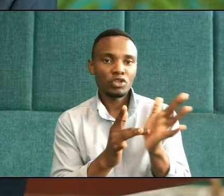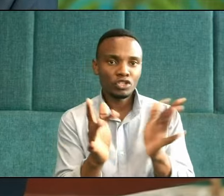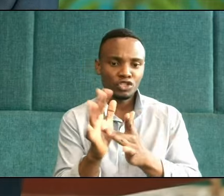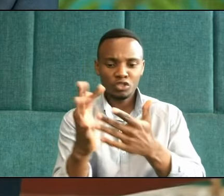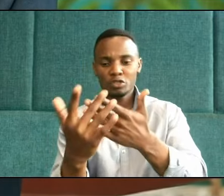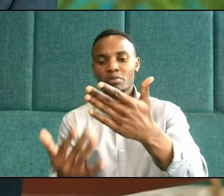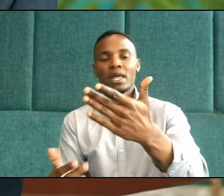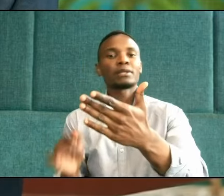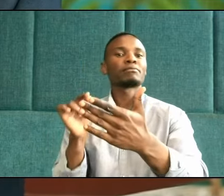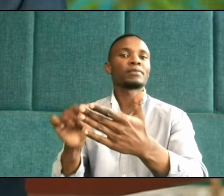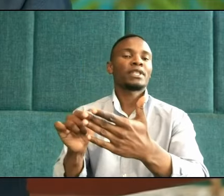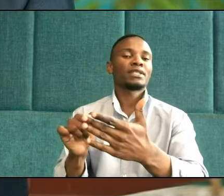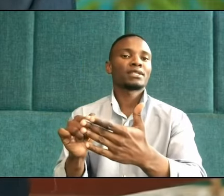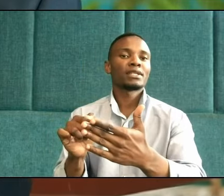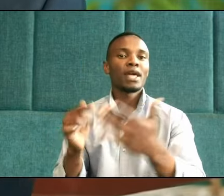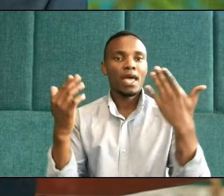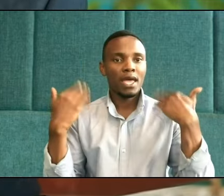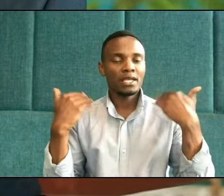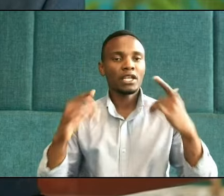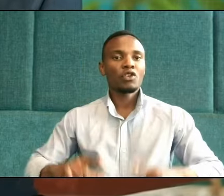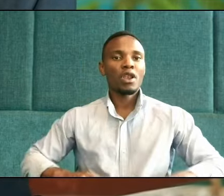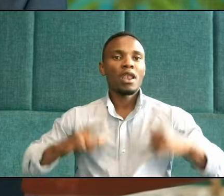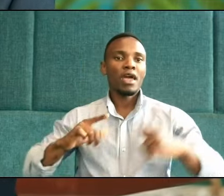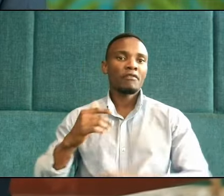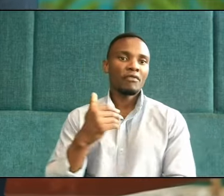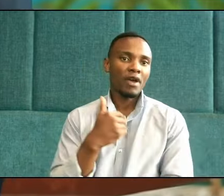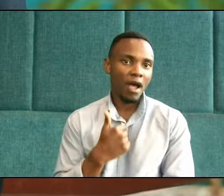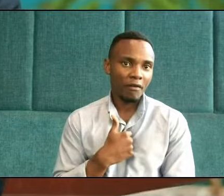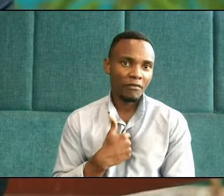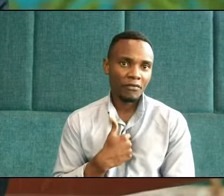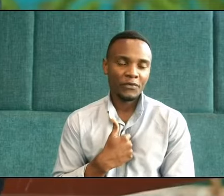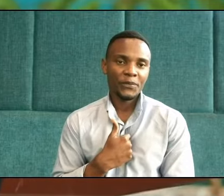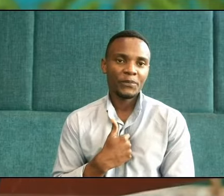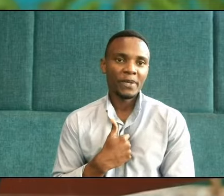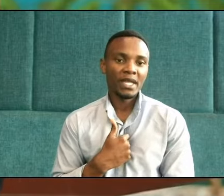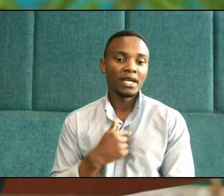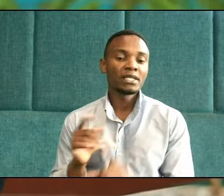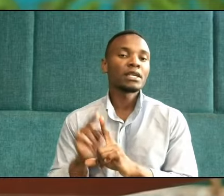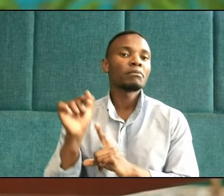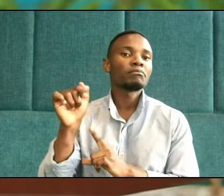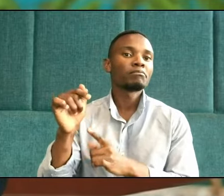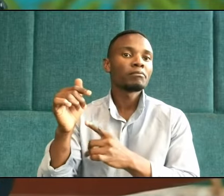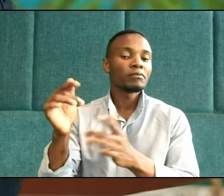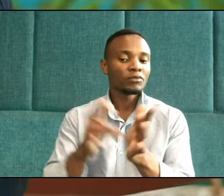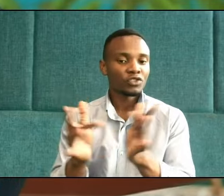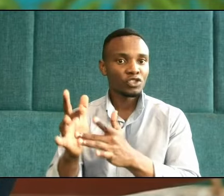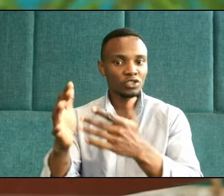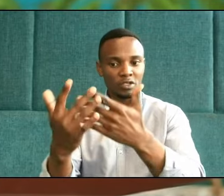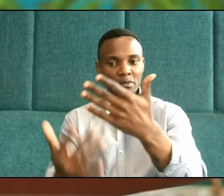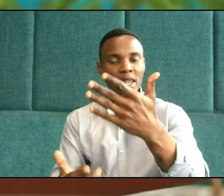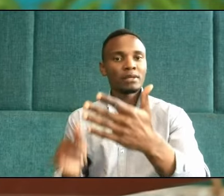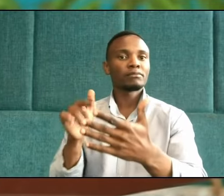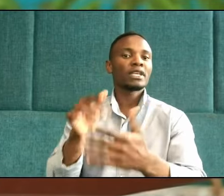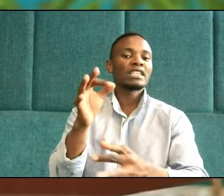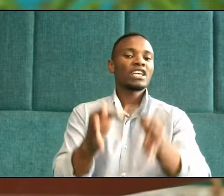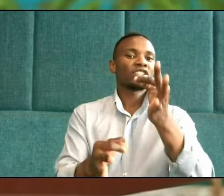which has eternal life and righteousness, and such it qualifies to justify our past